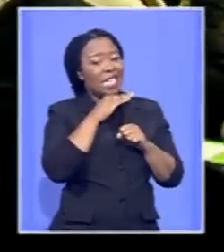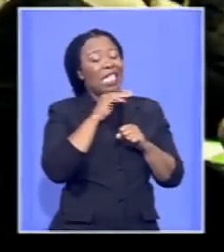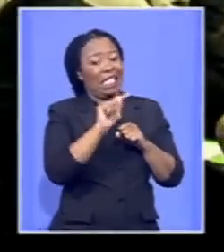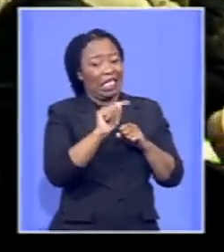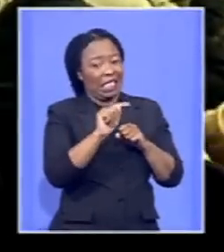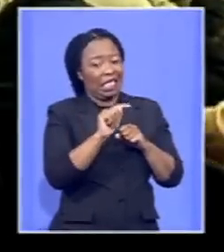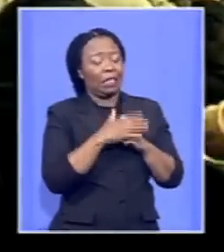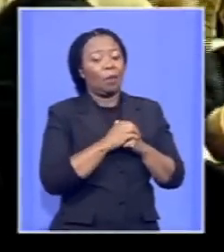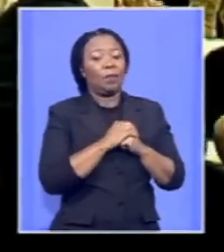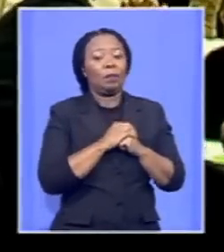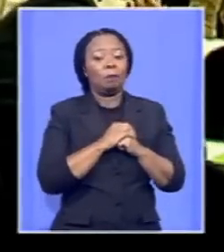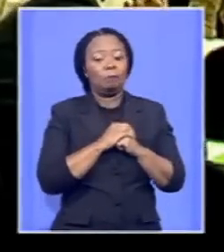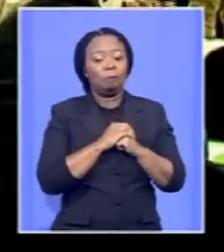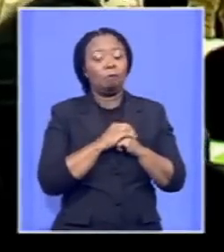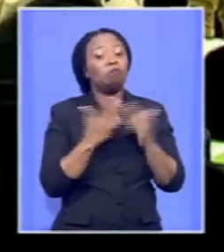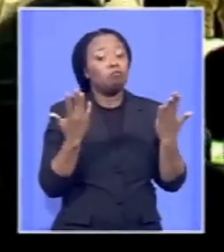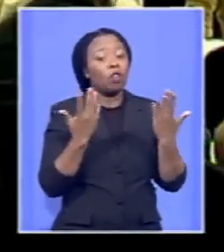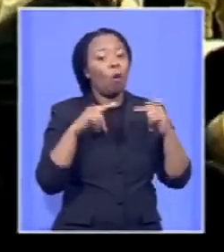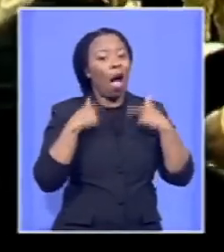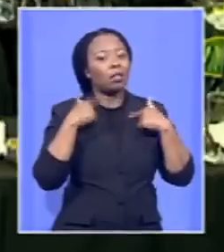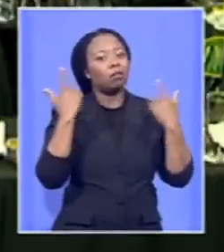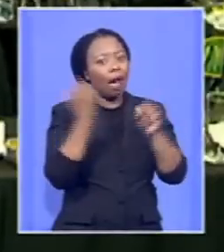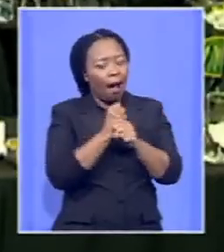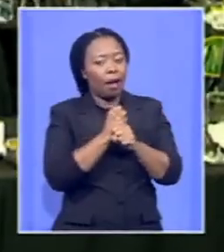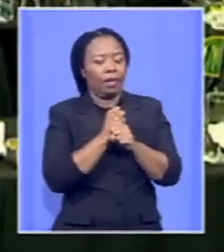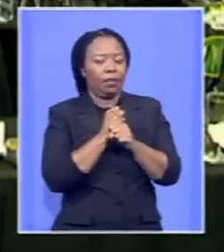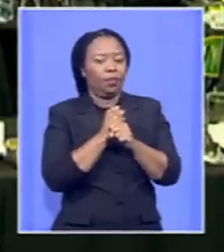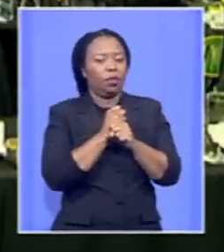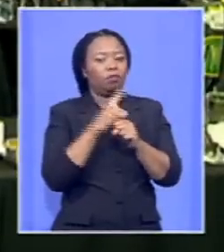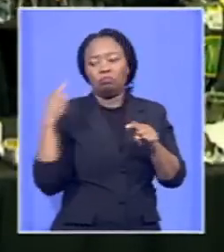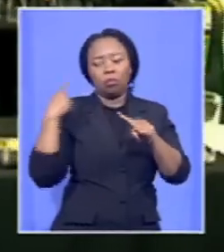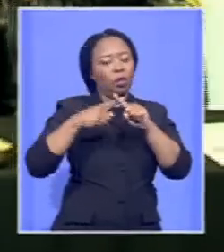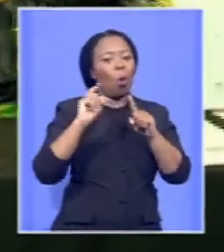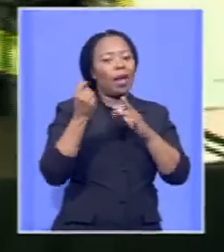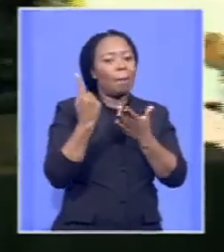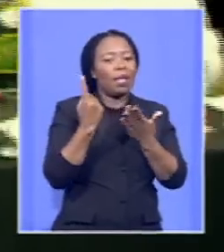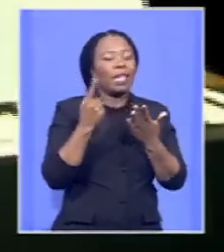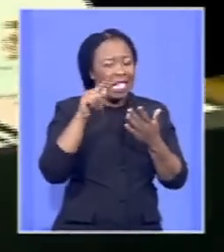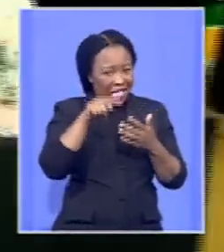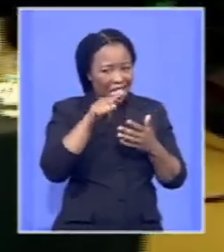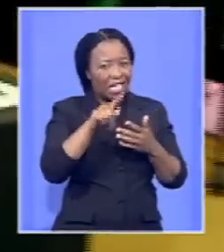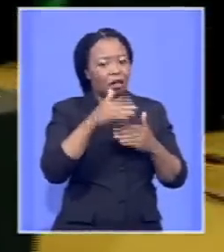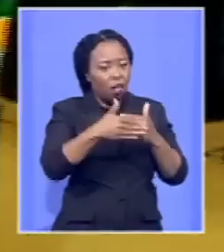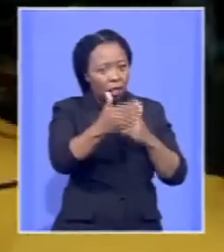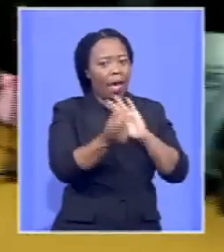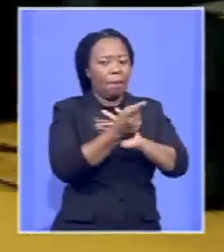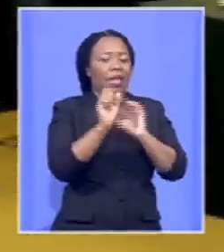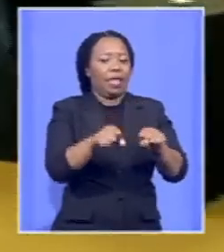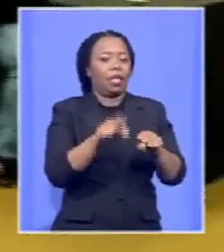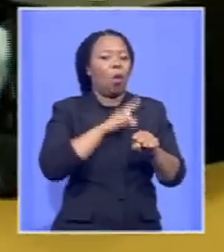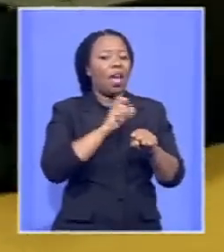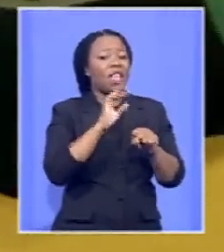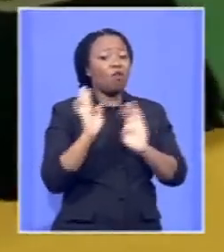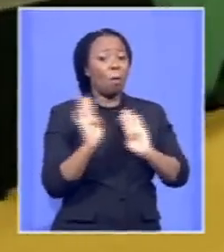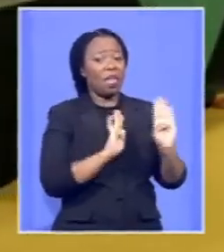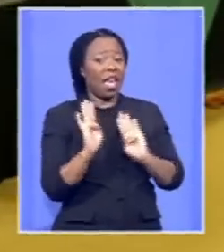serve as a wake-up call, because this was bound to happen at some point, because if you behave in a particular